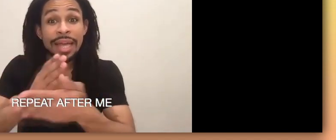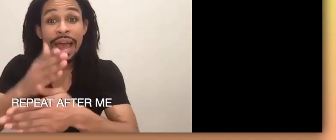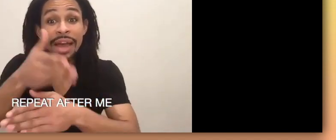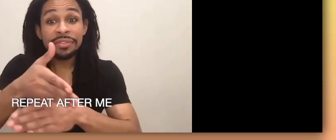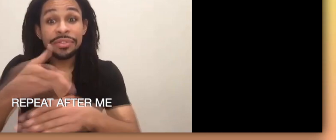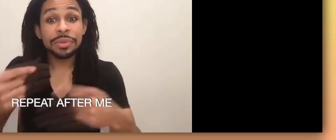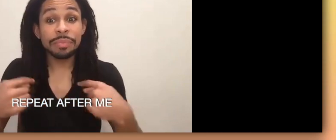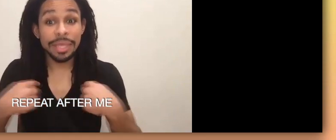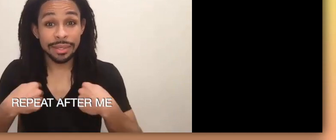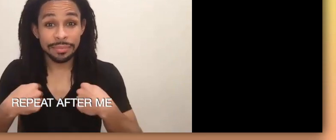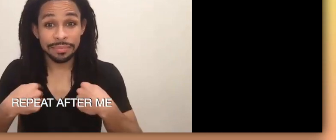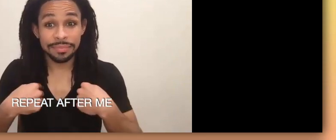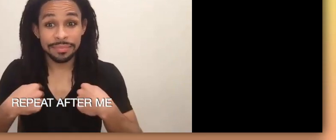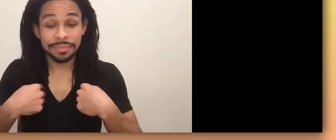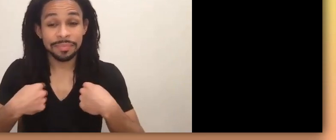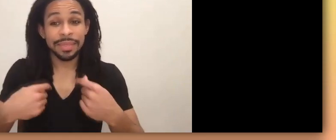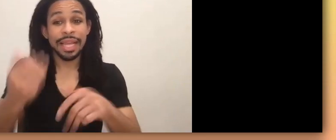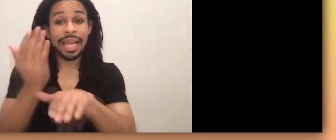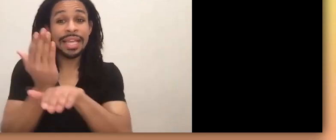"Repeat after me.